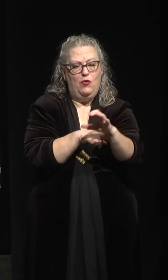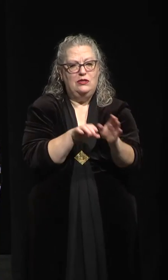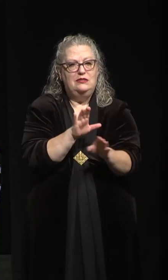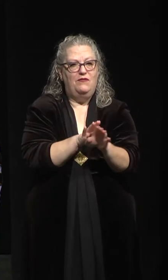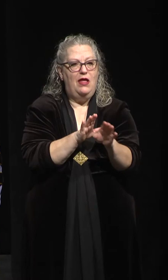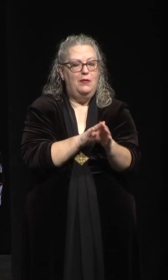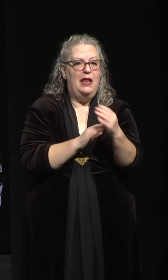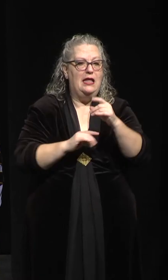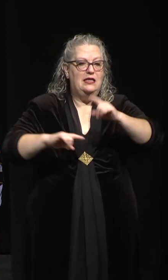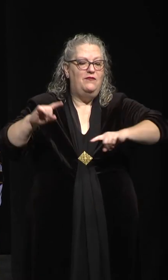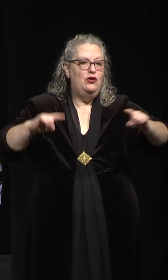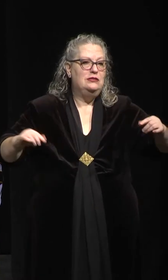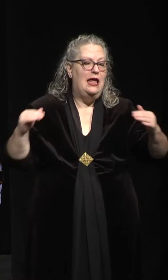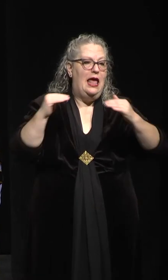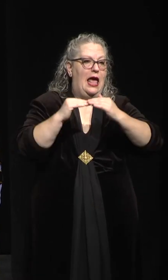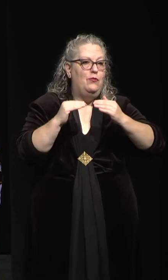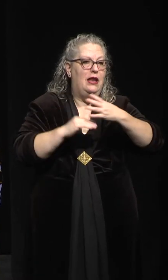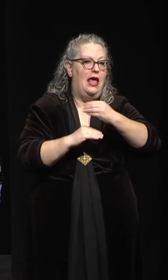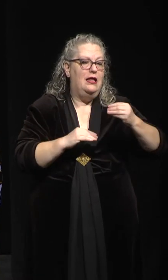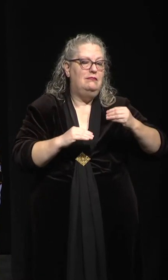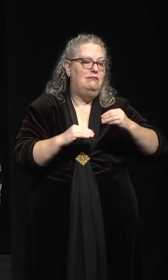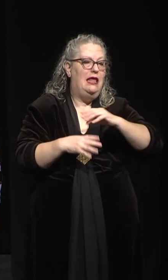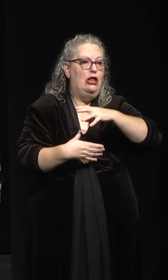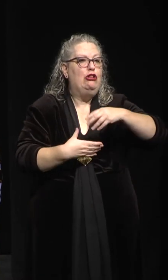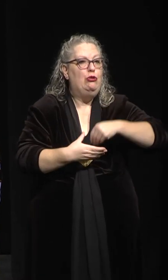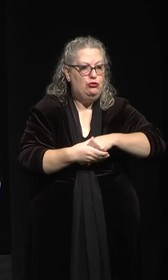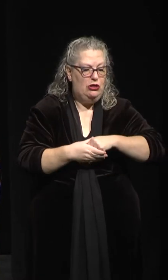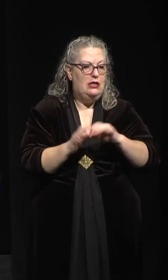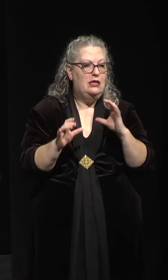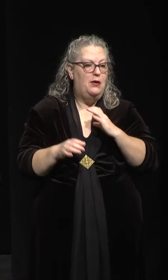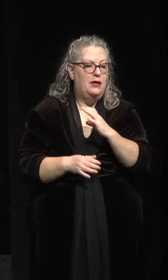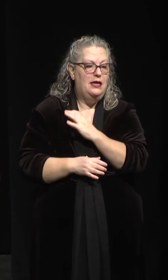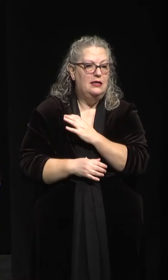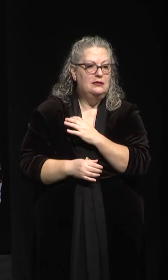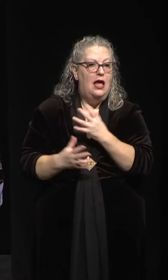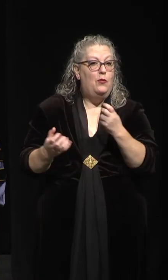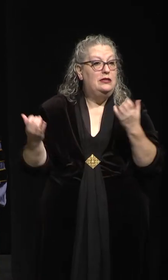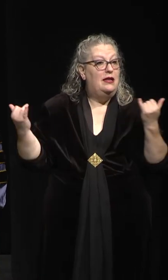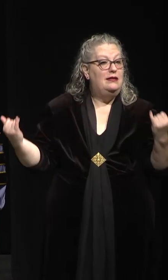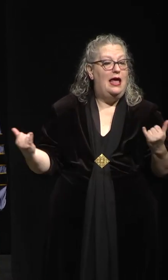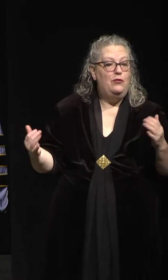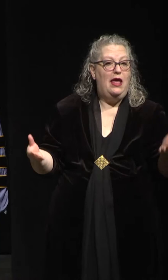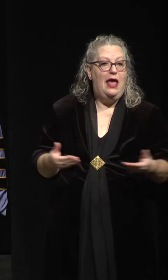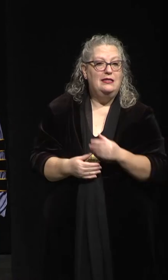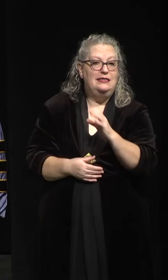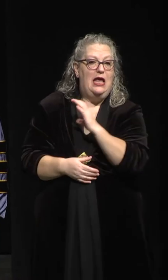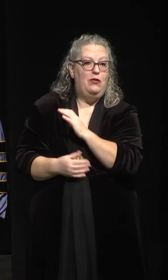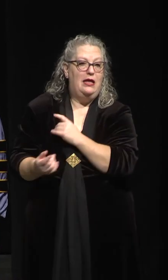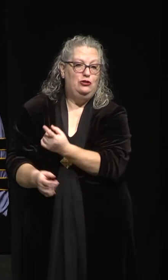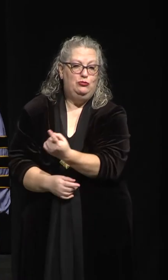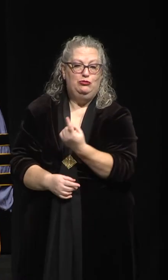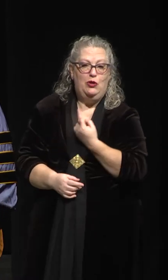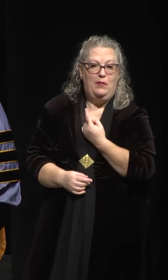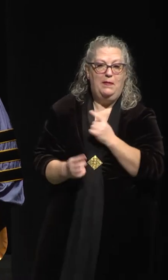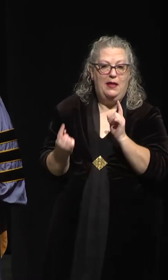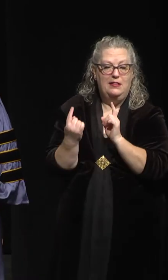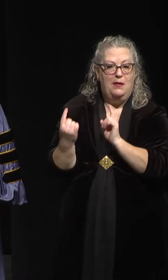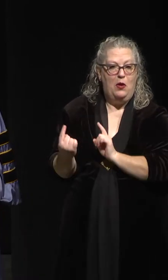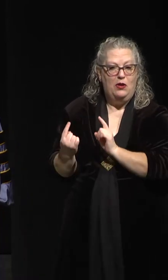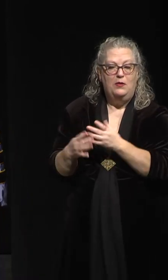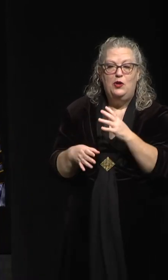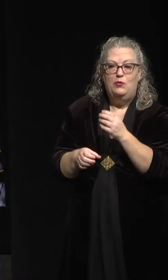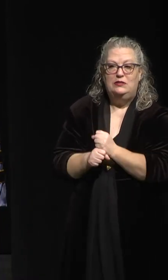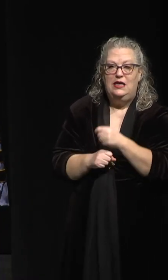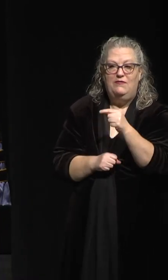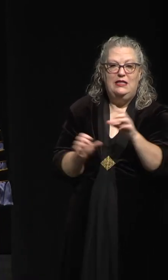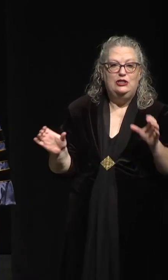development and diversity, equity, and inclusion committees. I would like now to ask Caroline to join me at the podium to